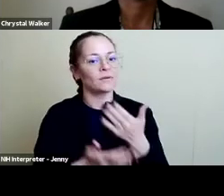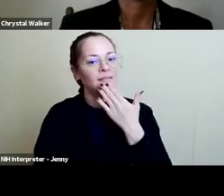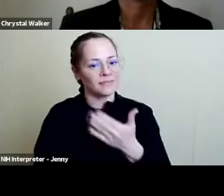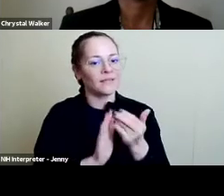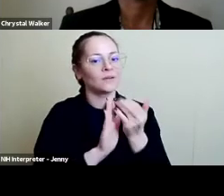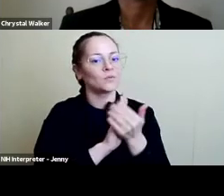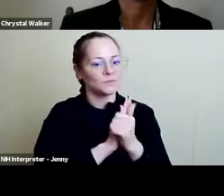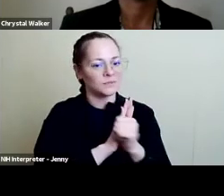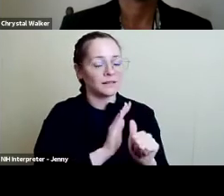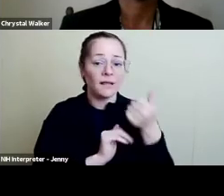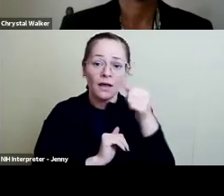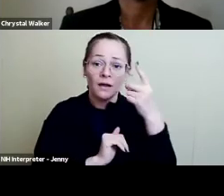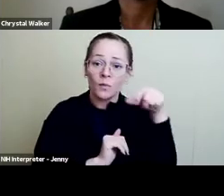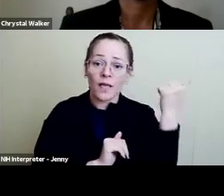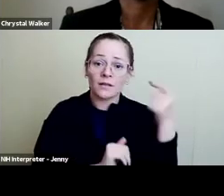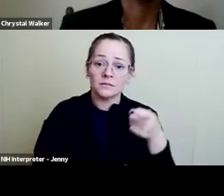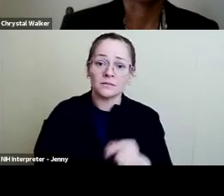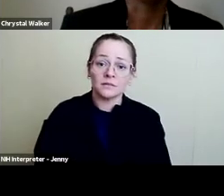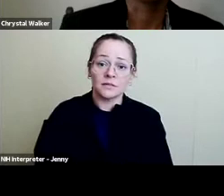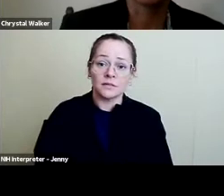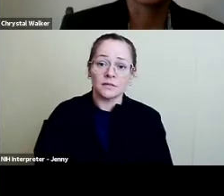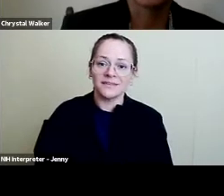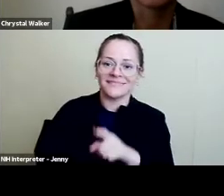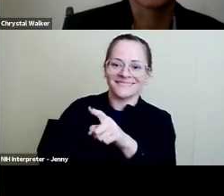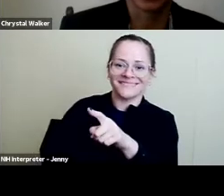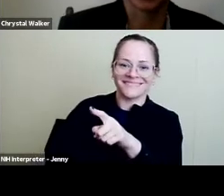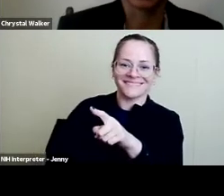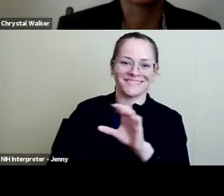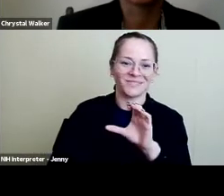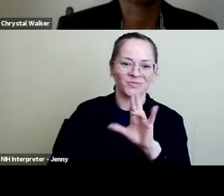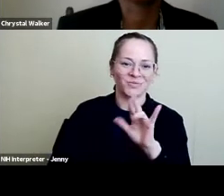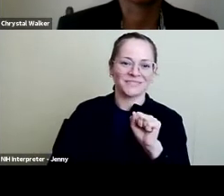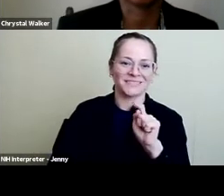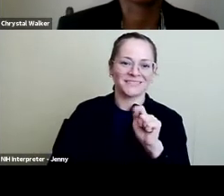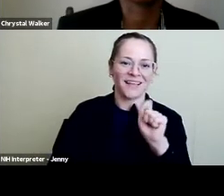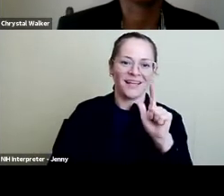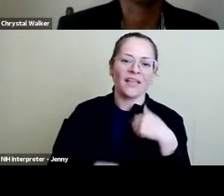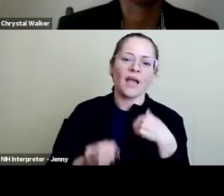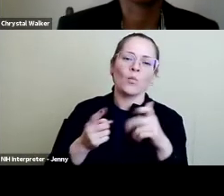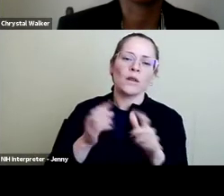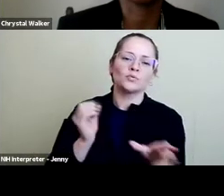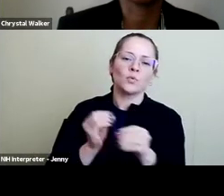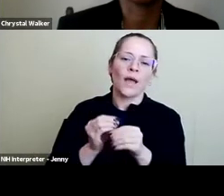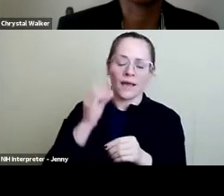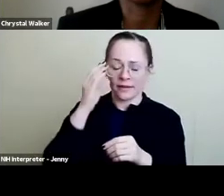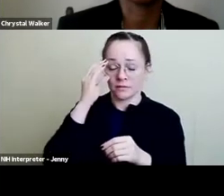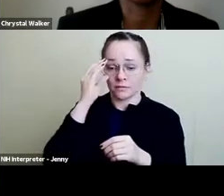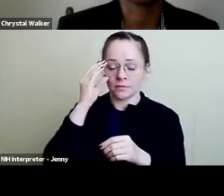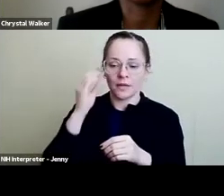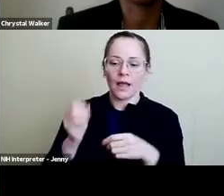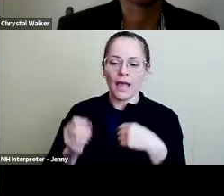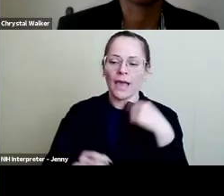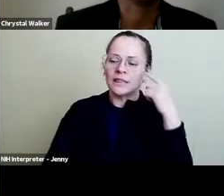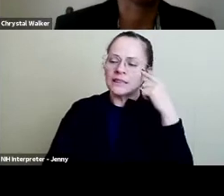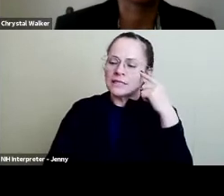right? Anybody else? I have one last thing to add. I think one thing that we